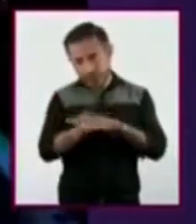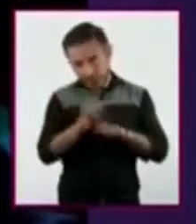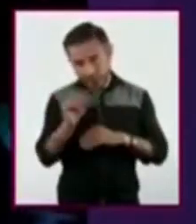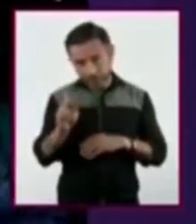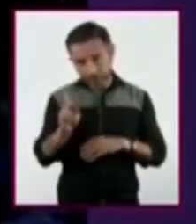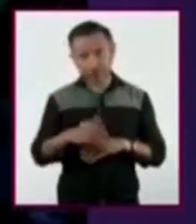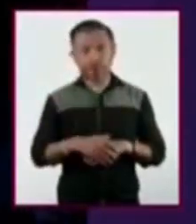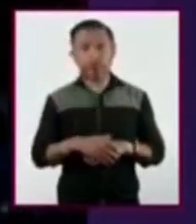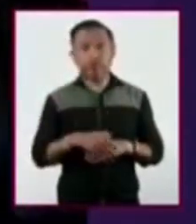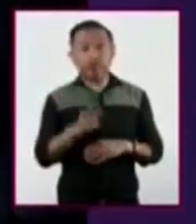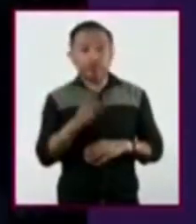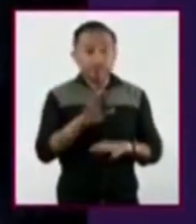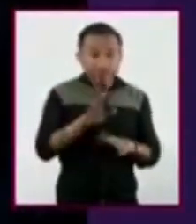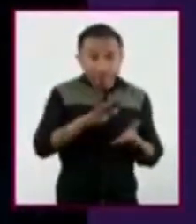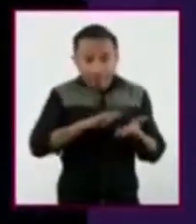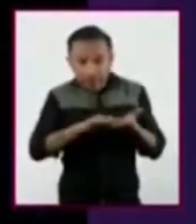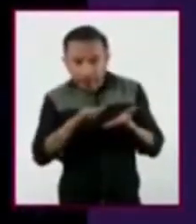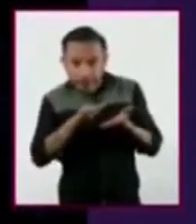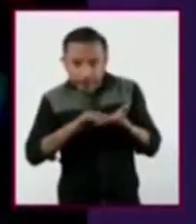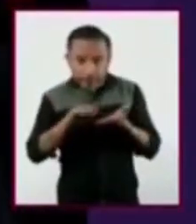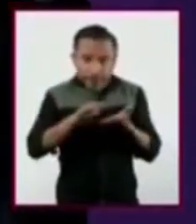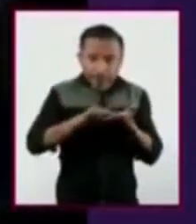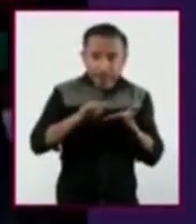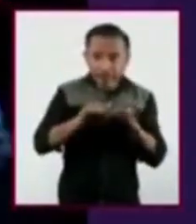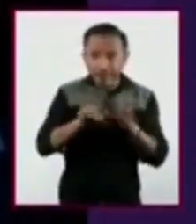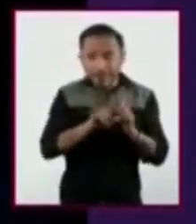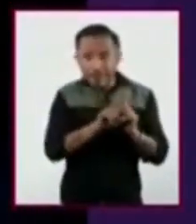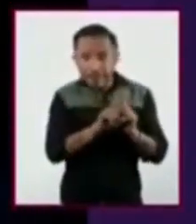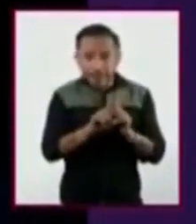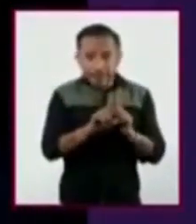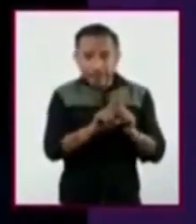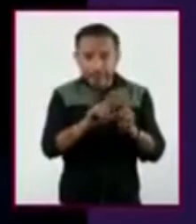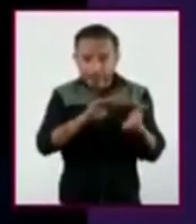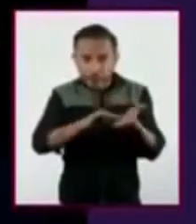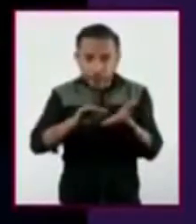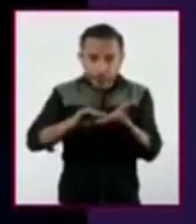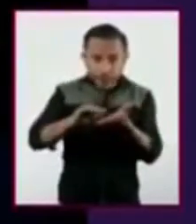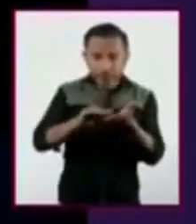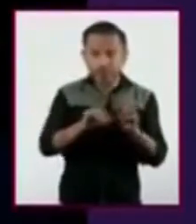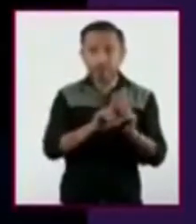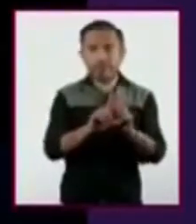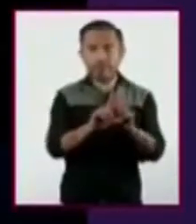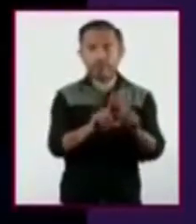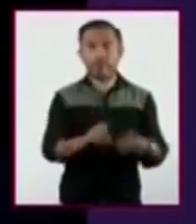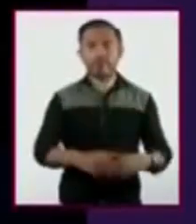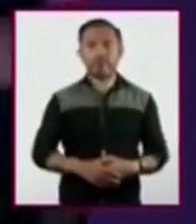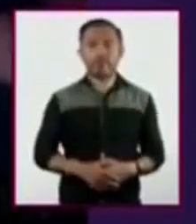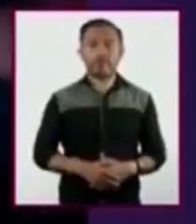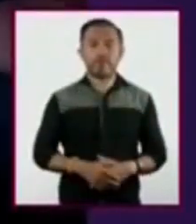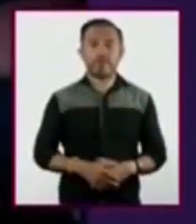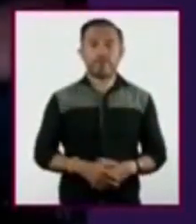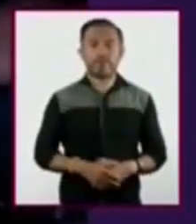Excuse me, excuse me, excuse me. Now, come with me.